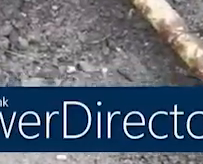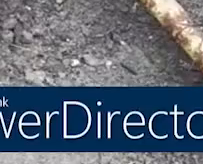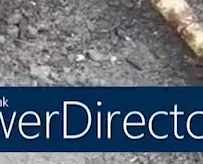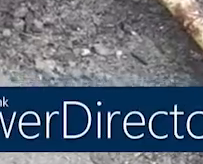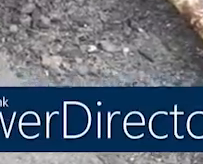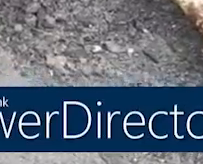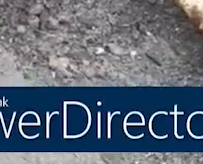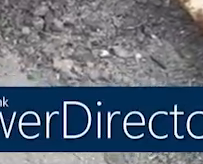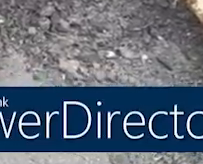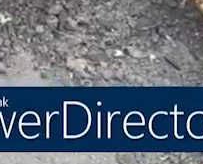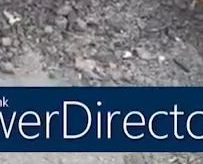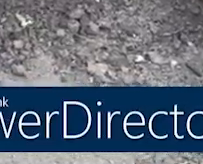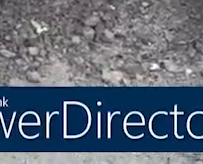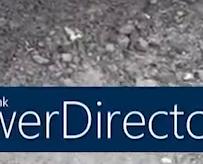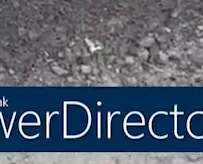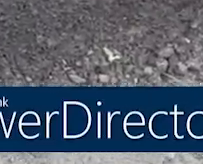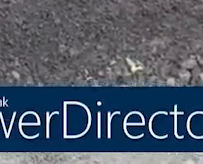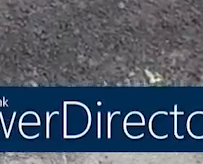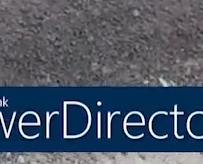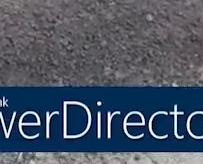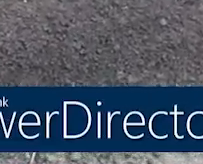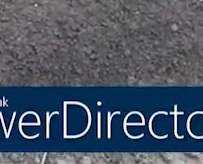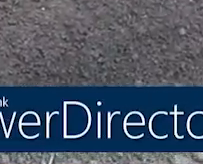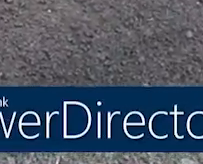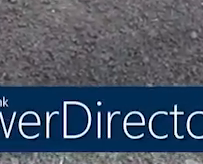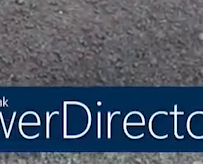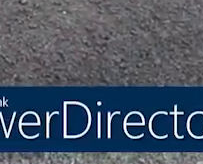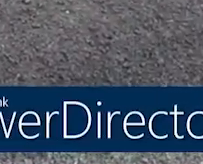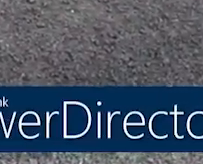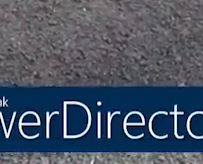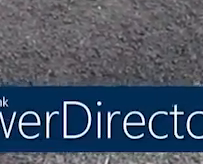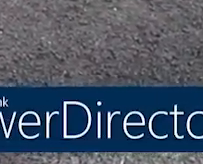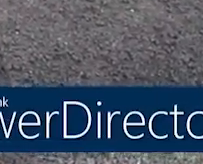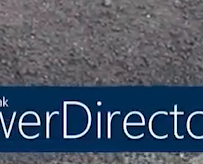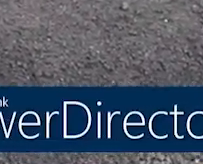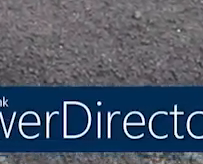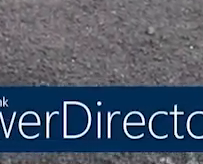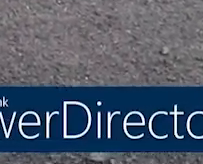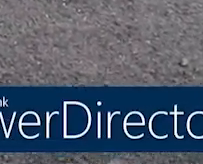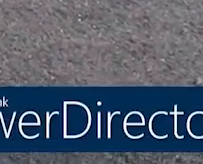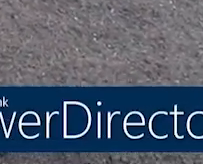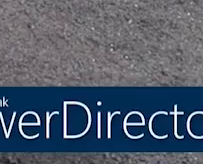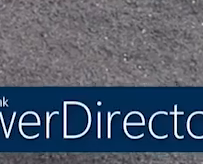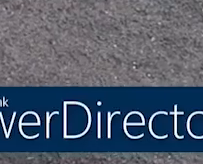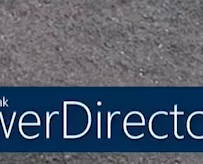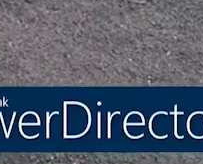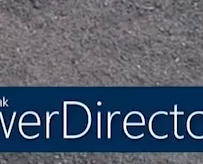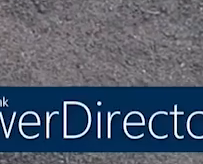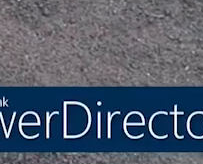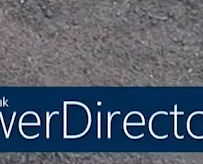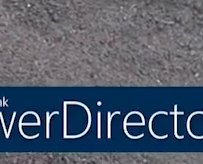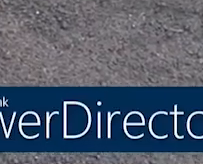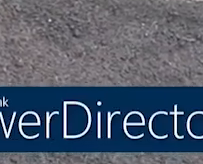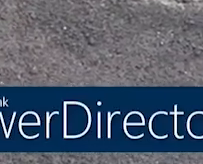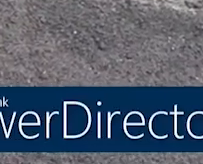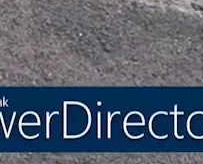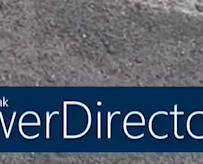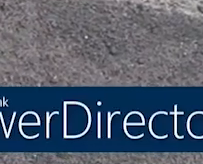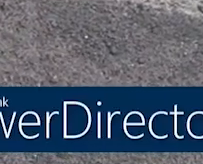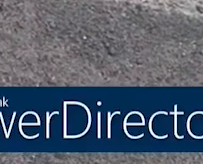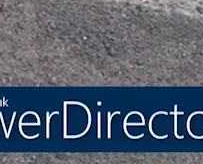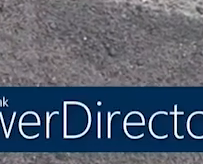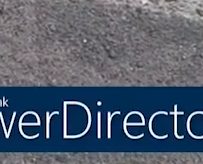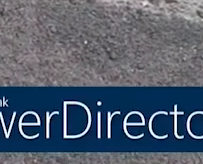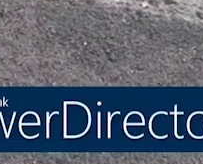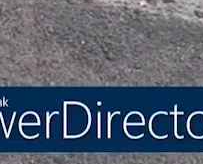Fourth step, spray it with water using water spray or water sprinkler with fine holes.